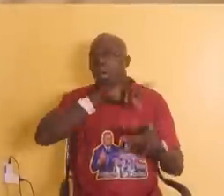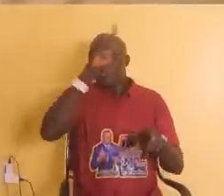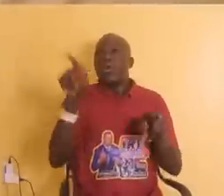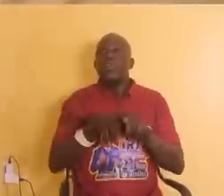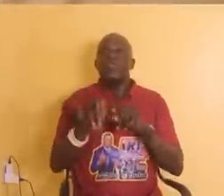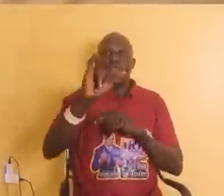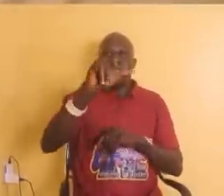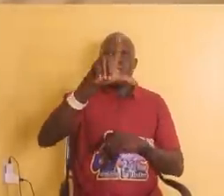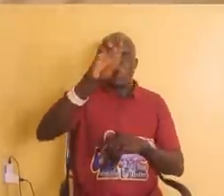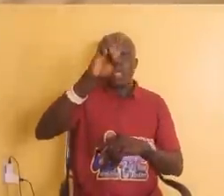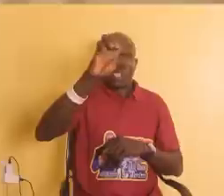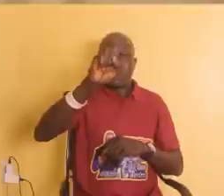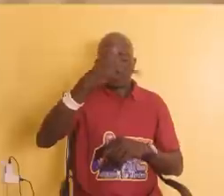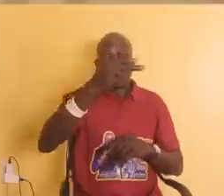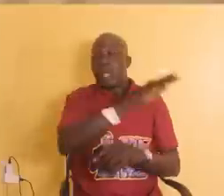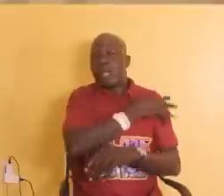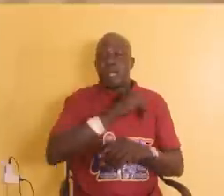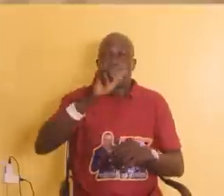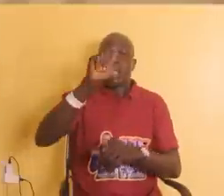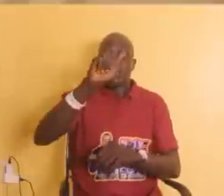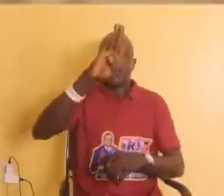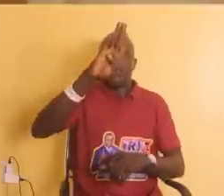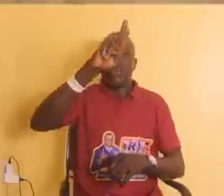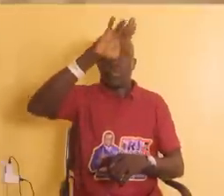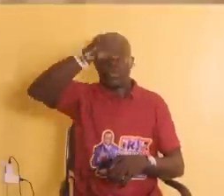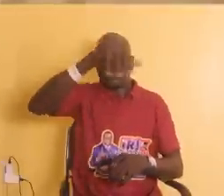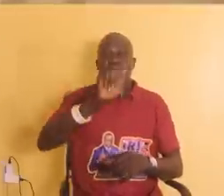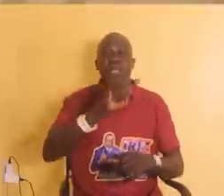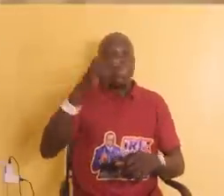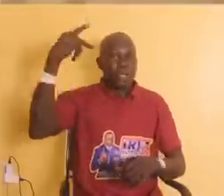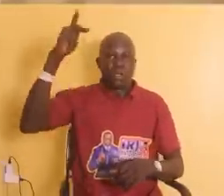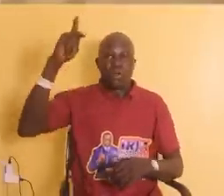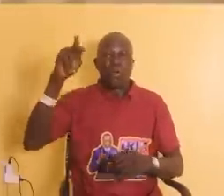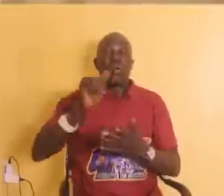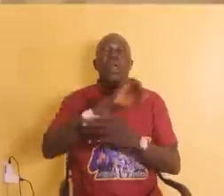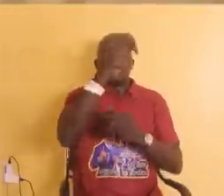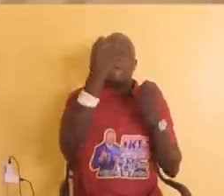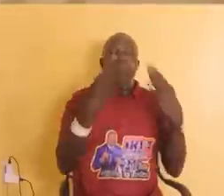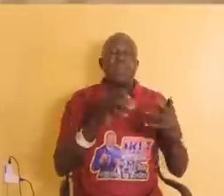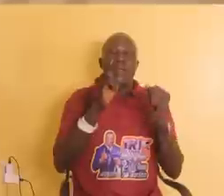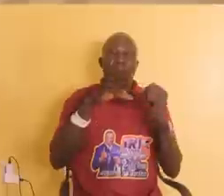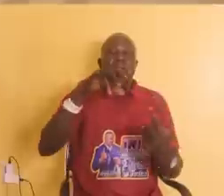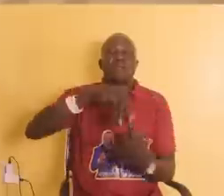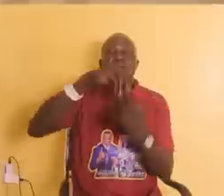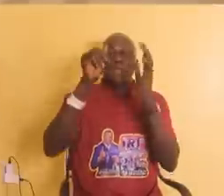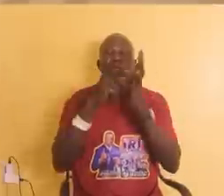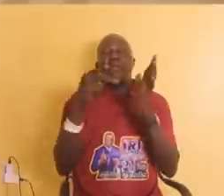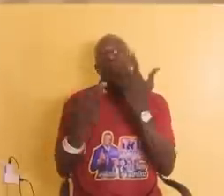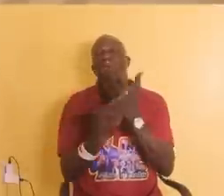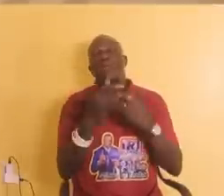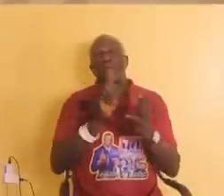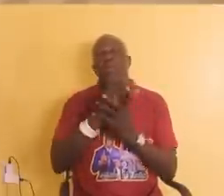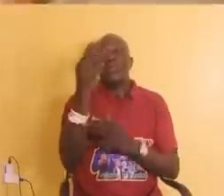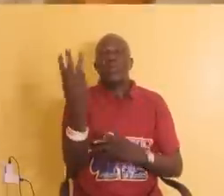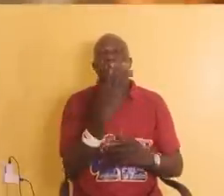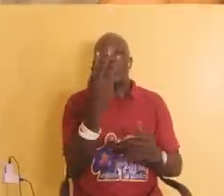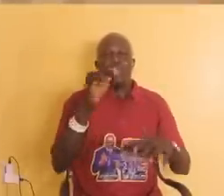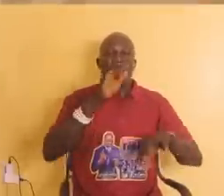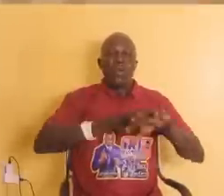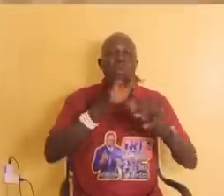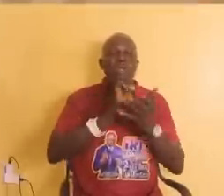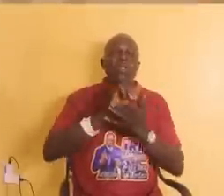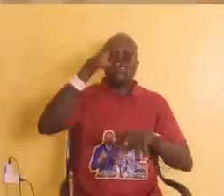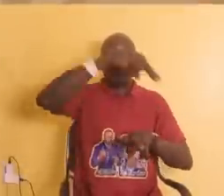And in Abuja. At the Abuja. In Ilorin. Wednesday. Wednesday program. That's what they do.